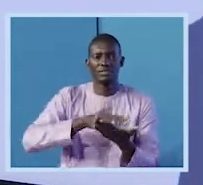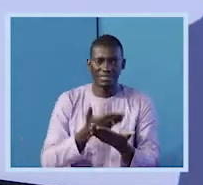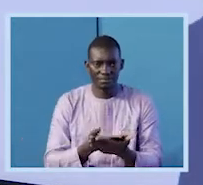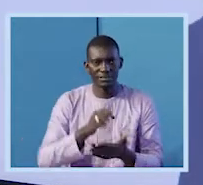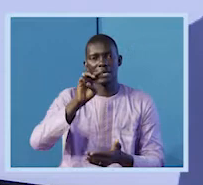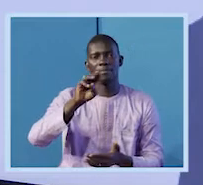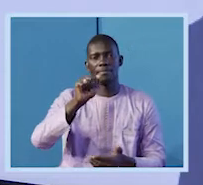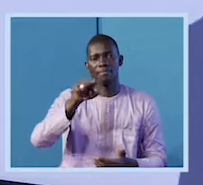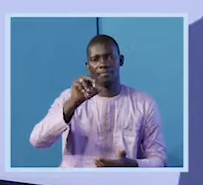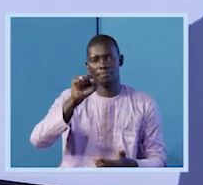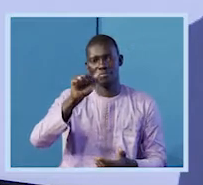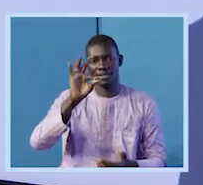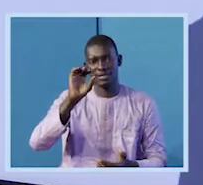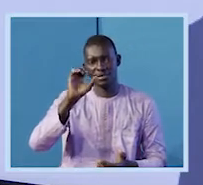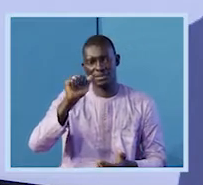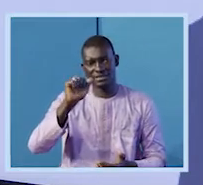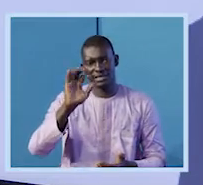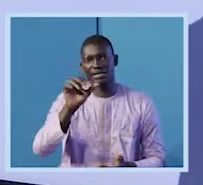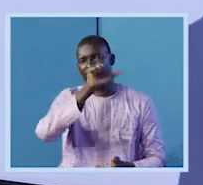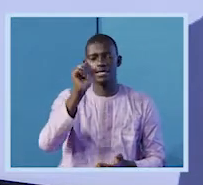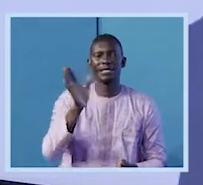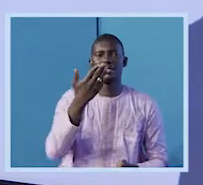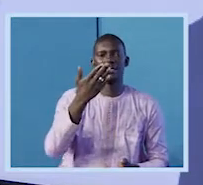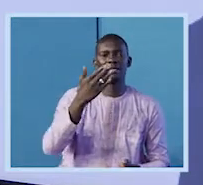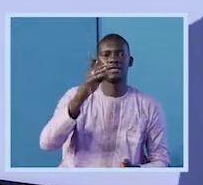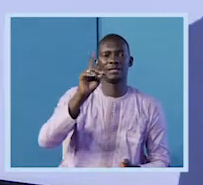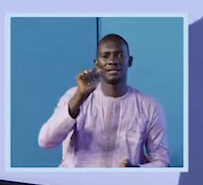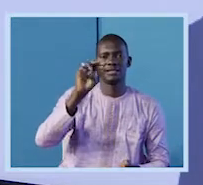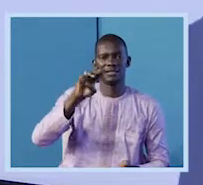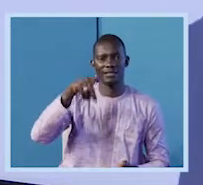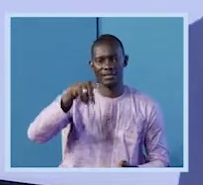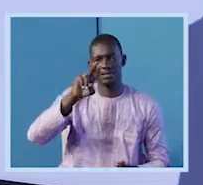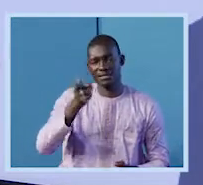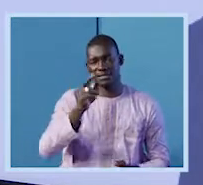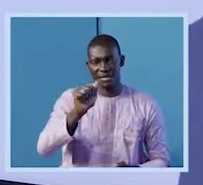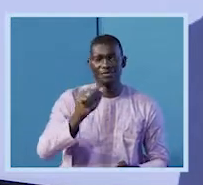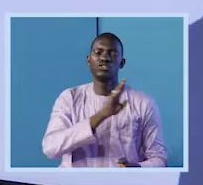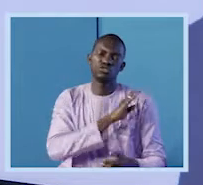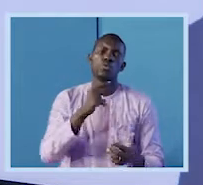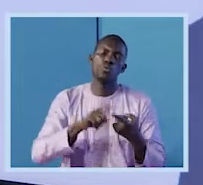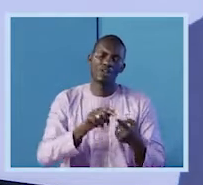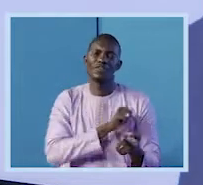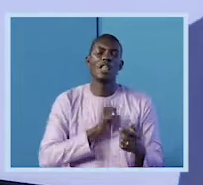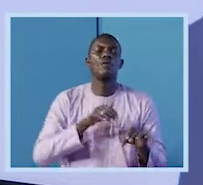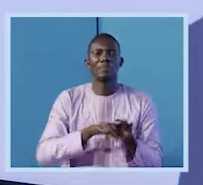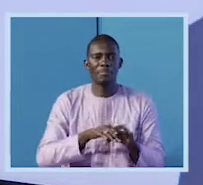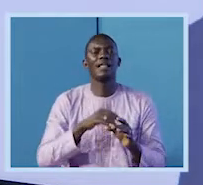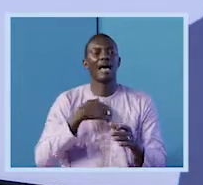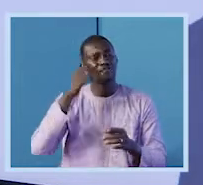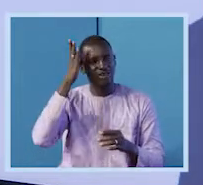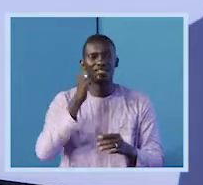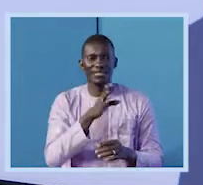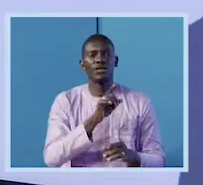That is Mansara Damfa. She is at Brikama. Yeah. So she's also one of our members. I forgot to say